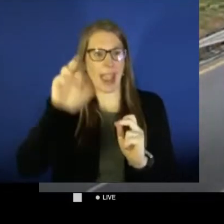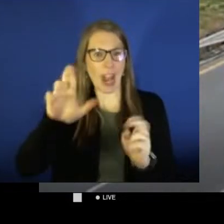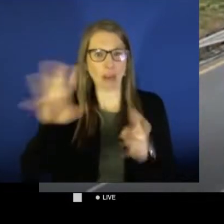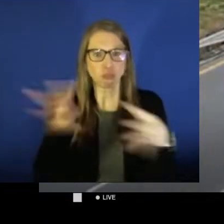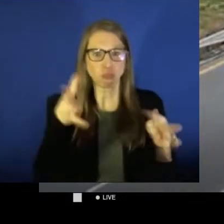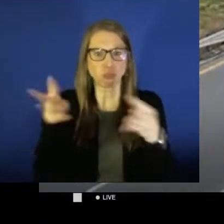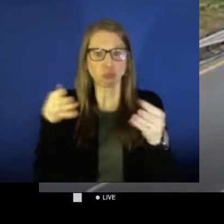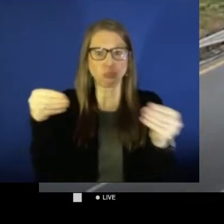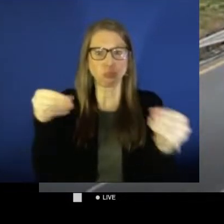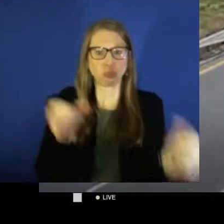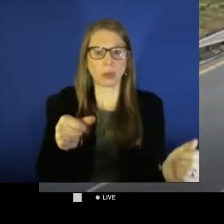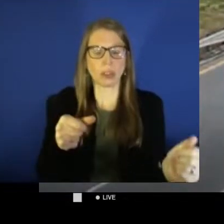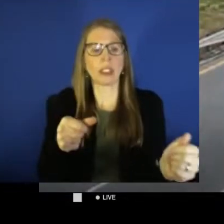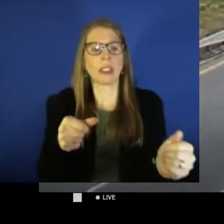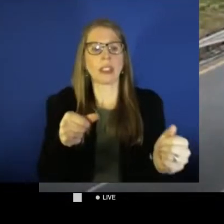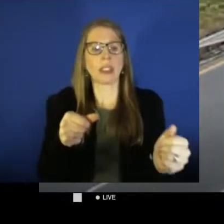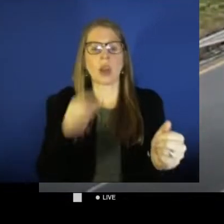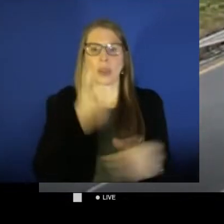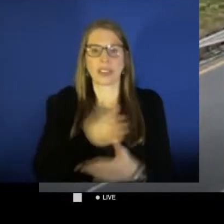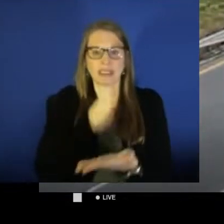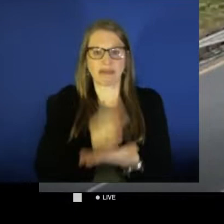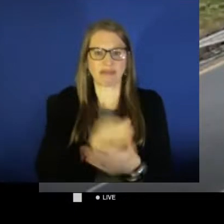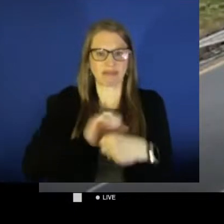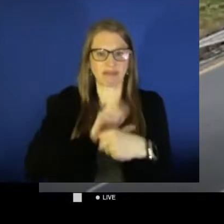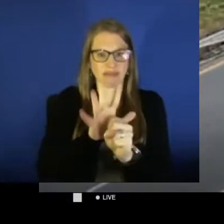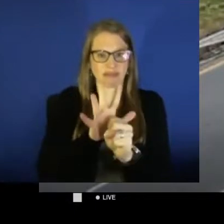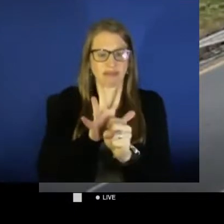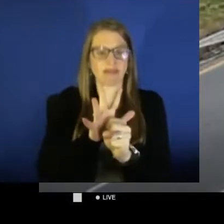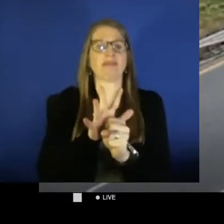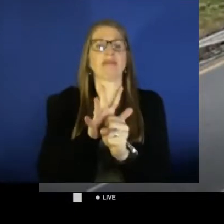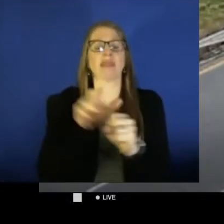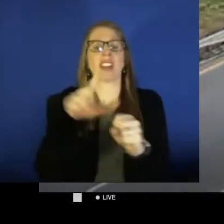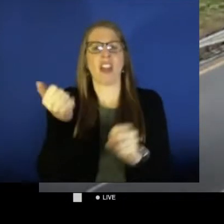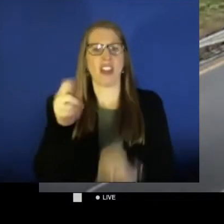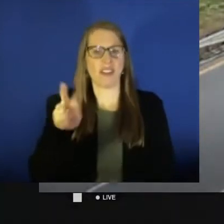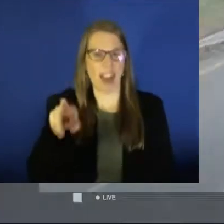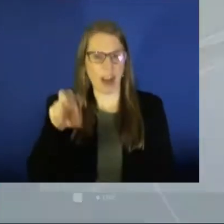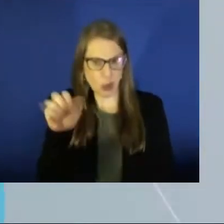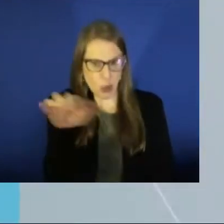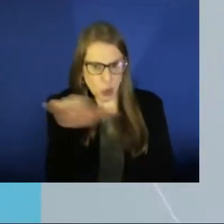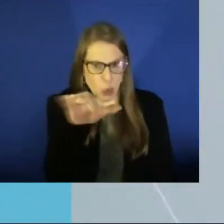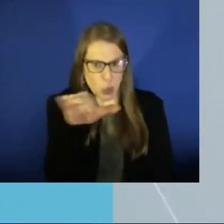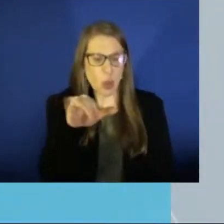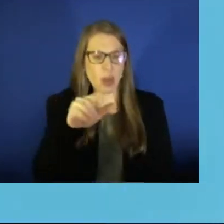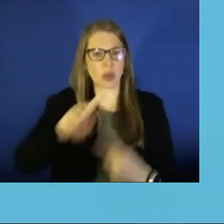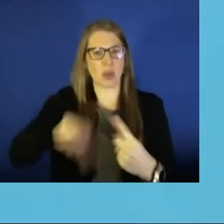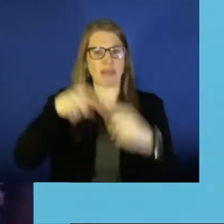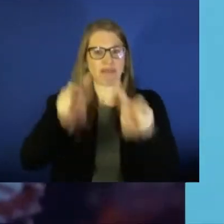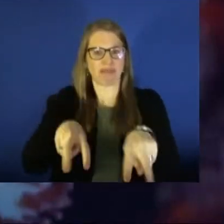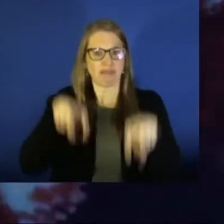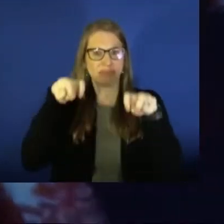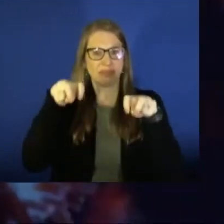spread of COVID and other viruses while on board. The morning medical update starts right now.